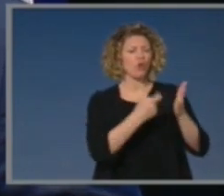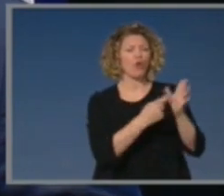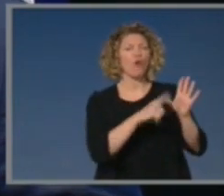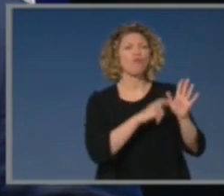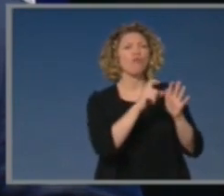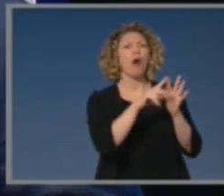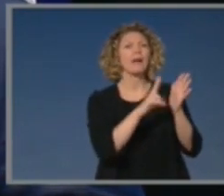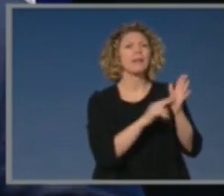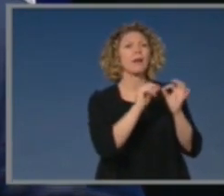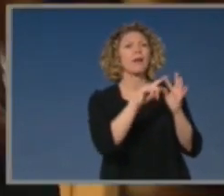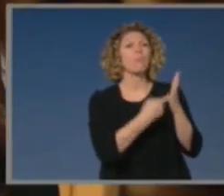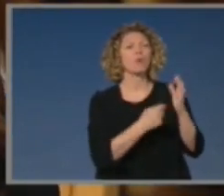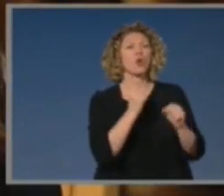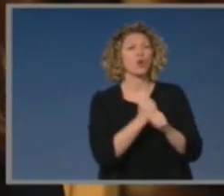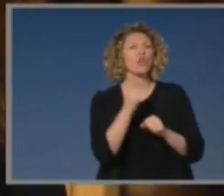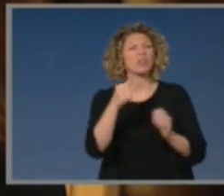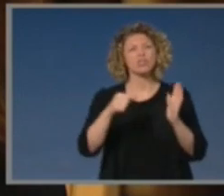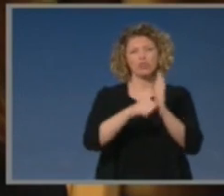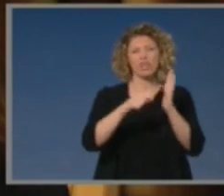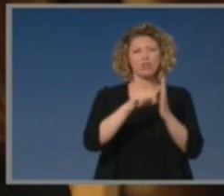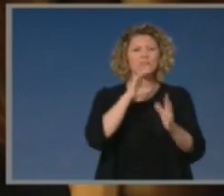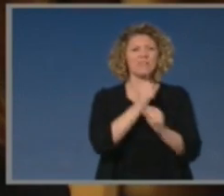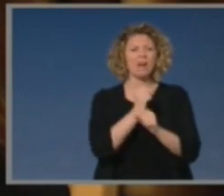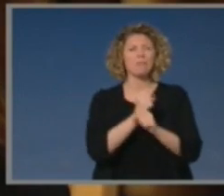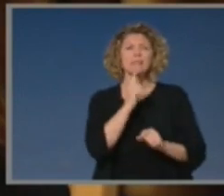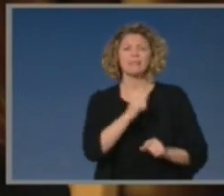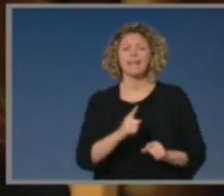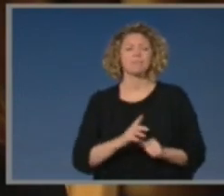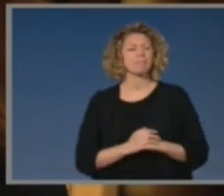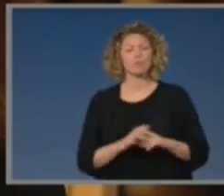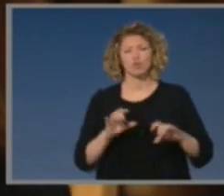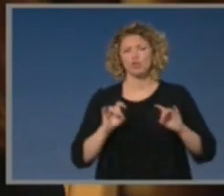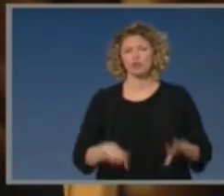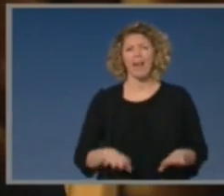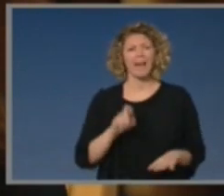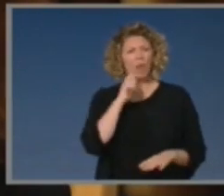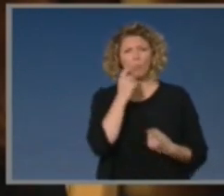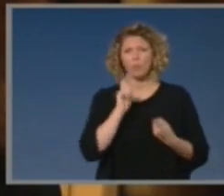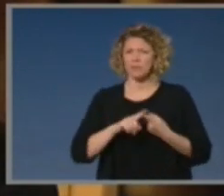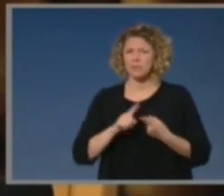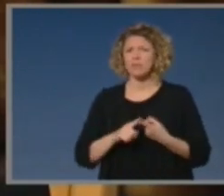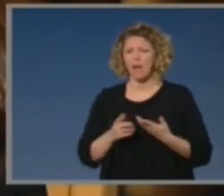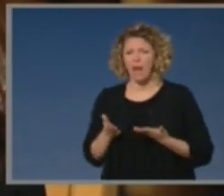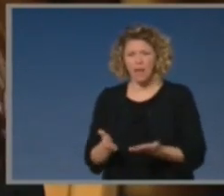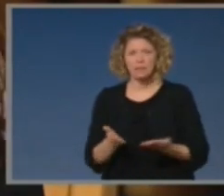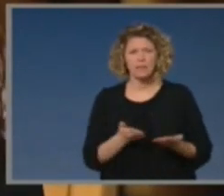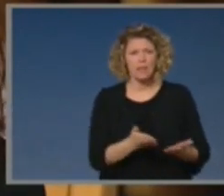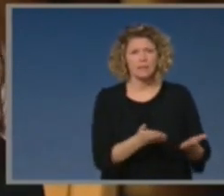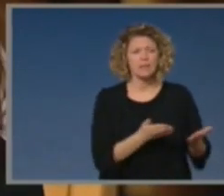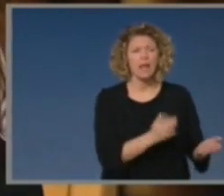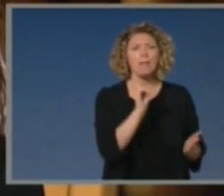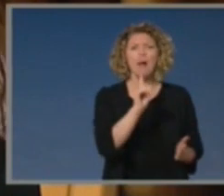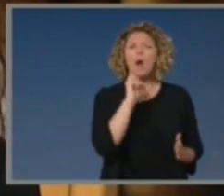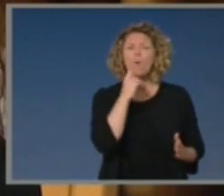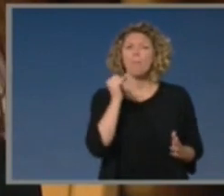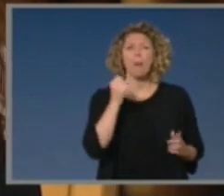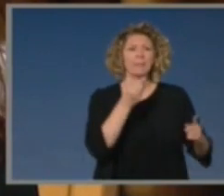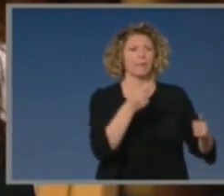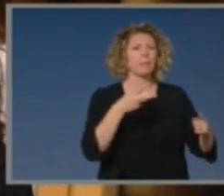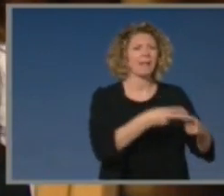cutting services. He then also went on to say that the government would cut back on, quote, wasteful spending. What would